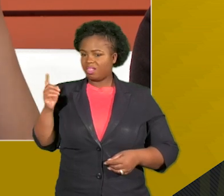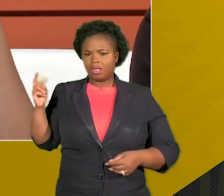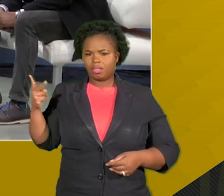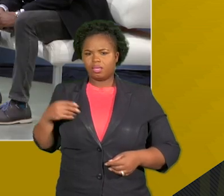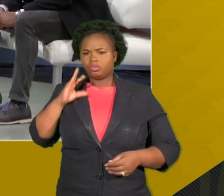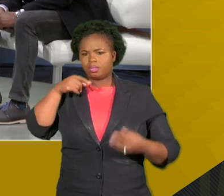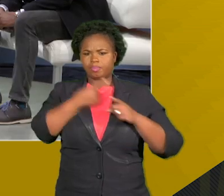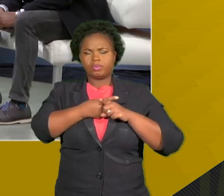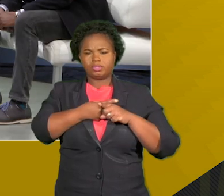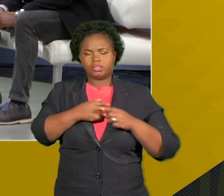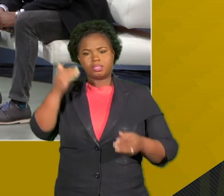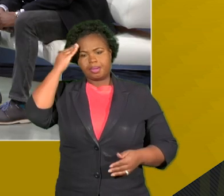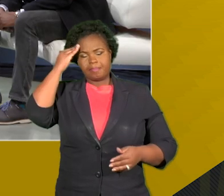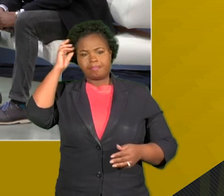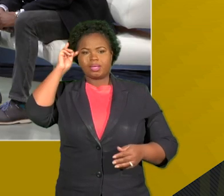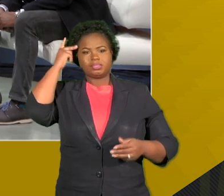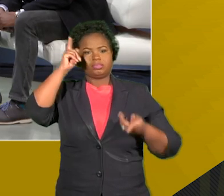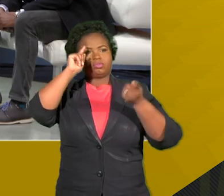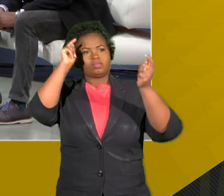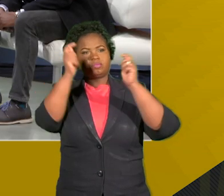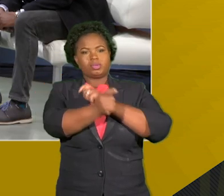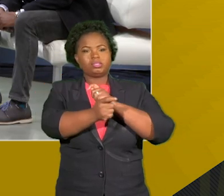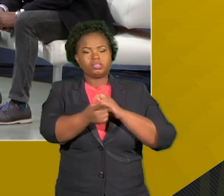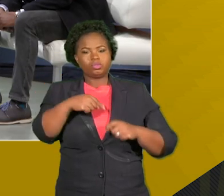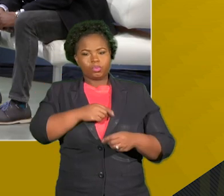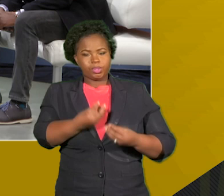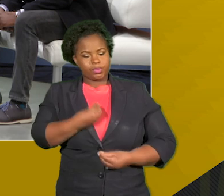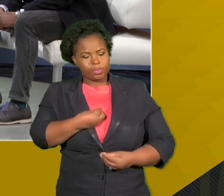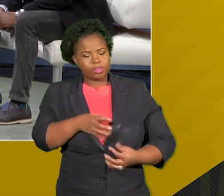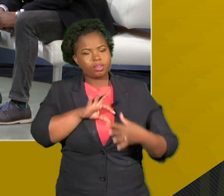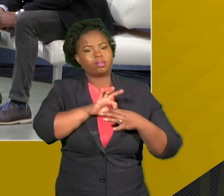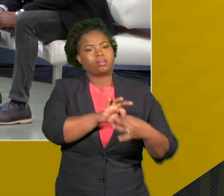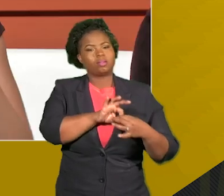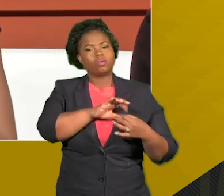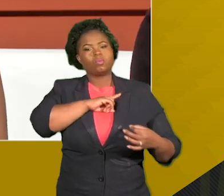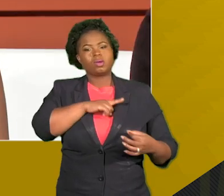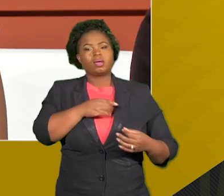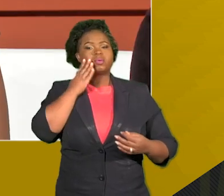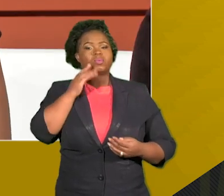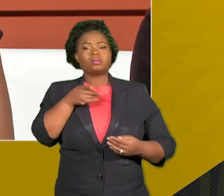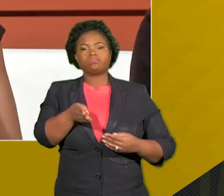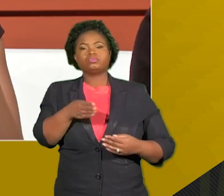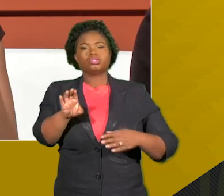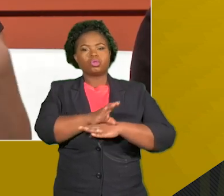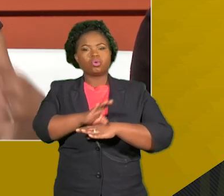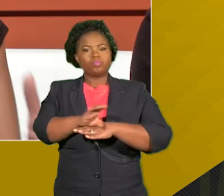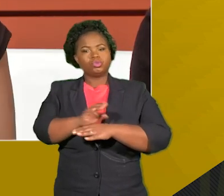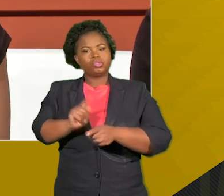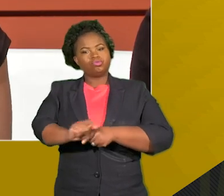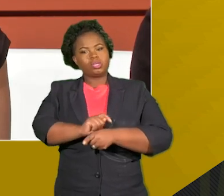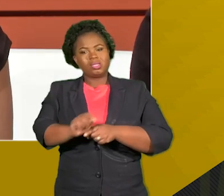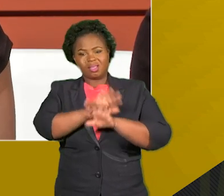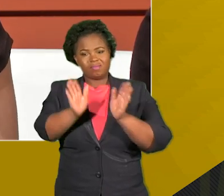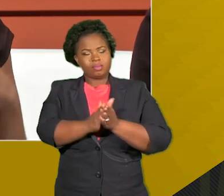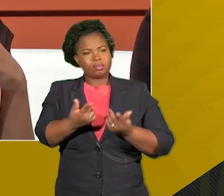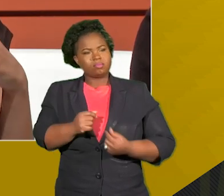this mindset transformation. Mm. And that's what we do with these young students. So that when they go for the computer training that, and everything else